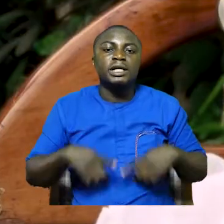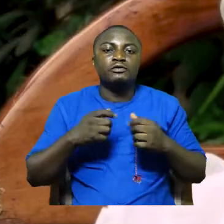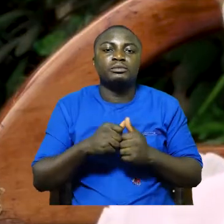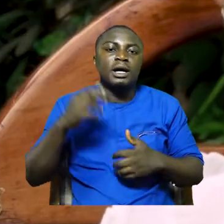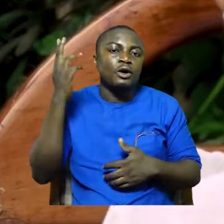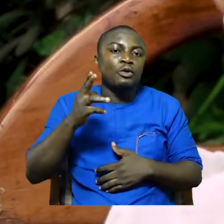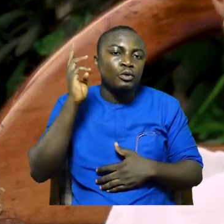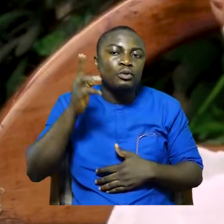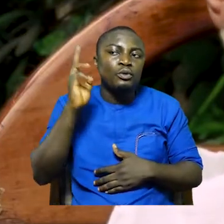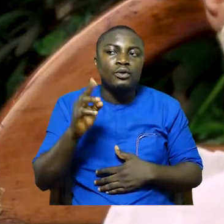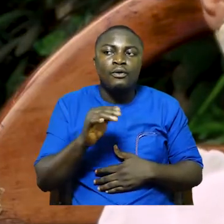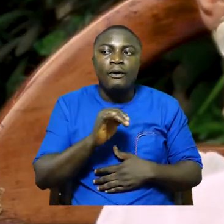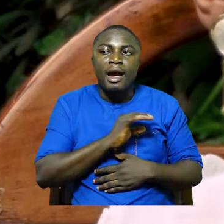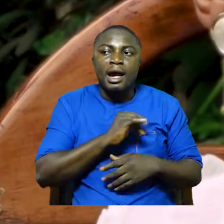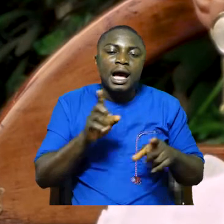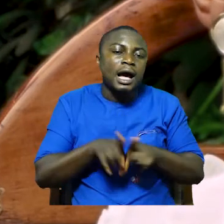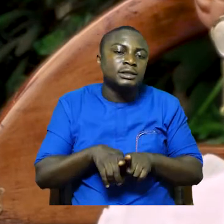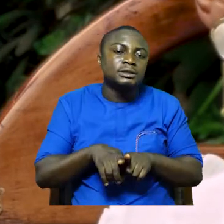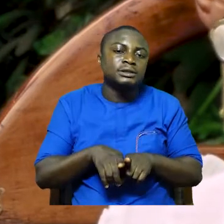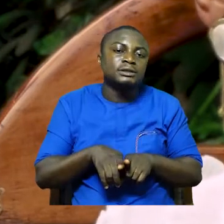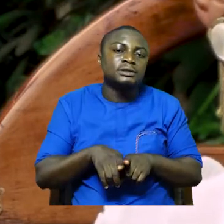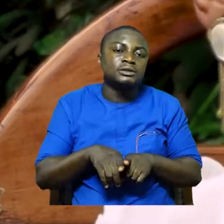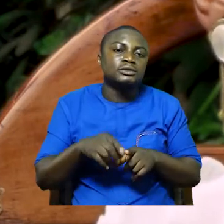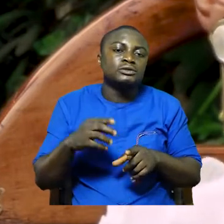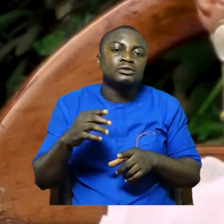Then I was living with my uncle, and we saw at